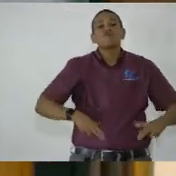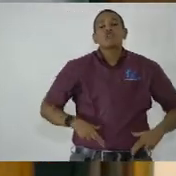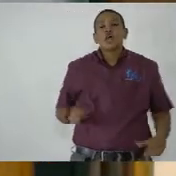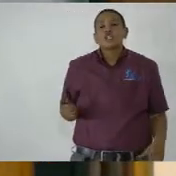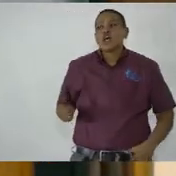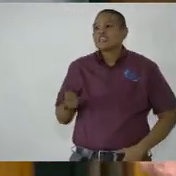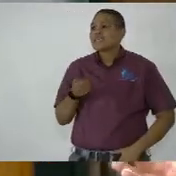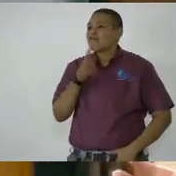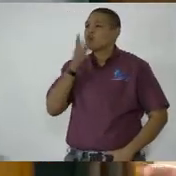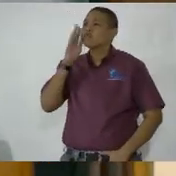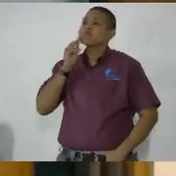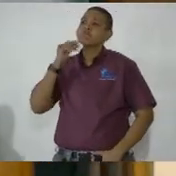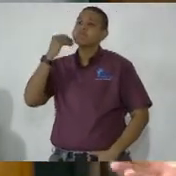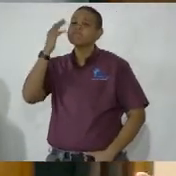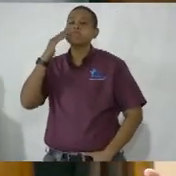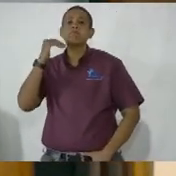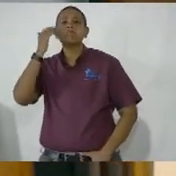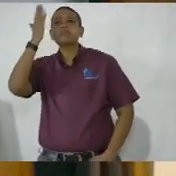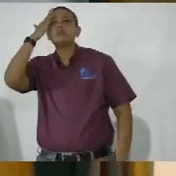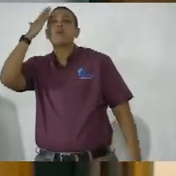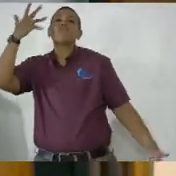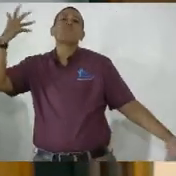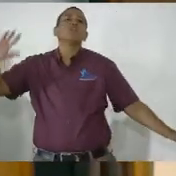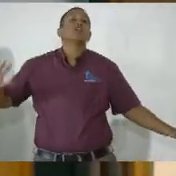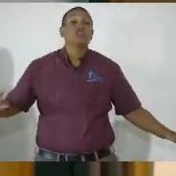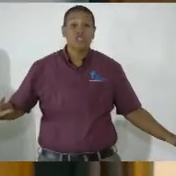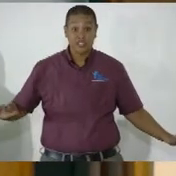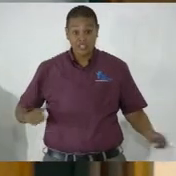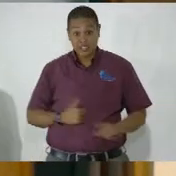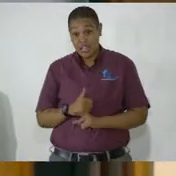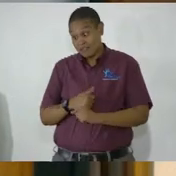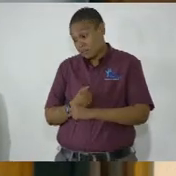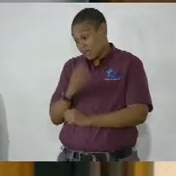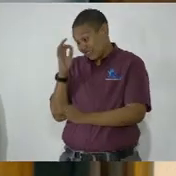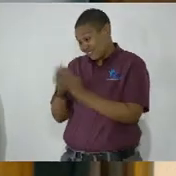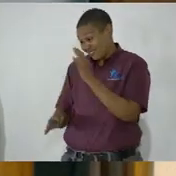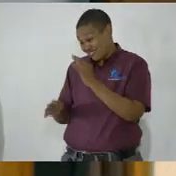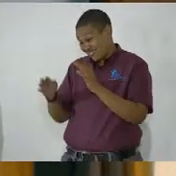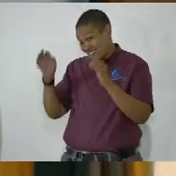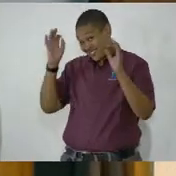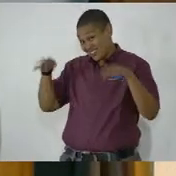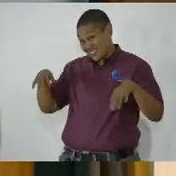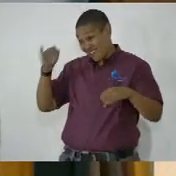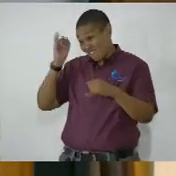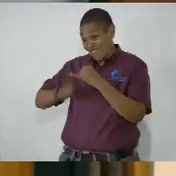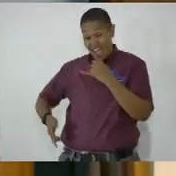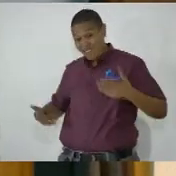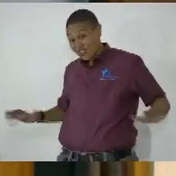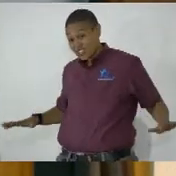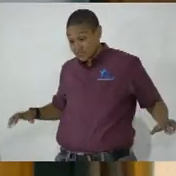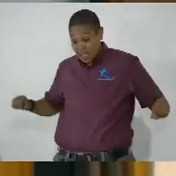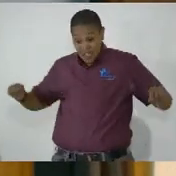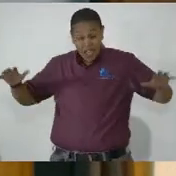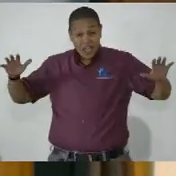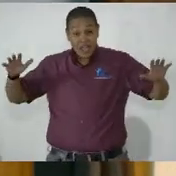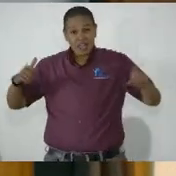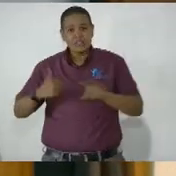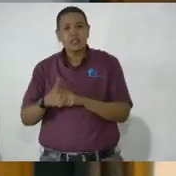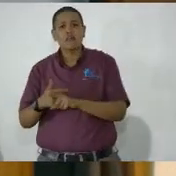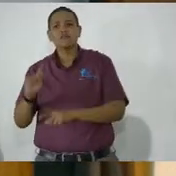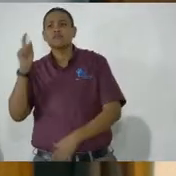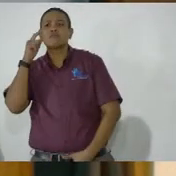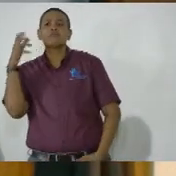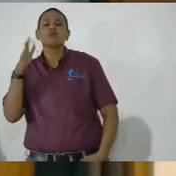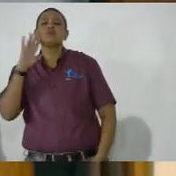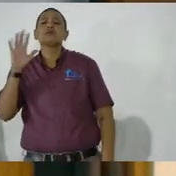who is well experienced in most cases, to make the final decision. But the parties will consent that that